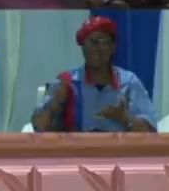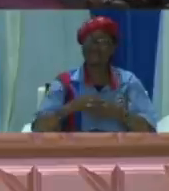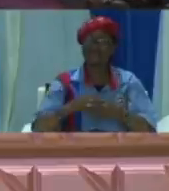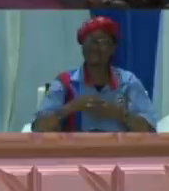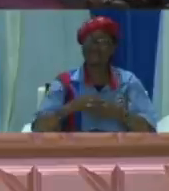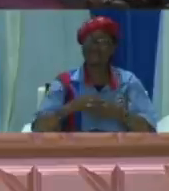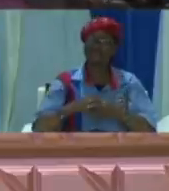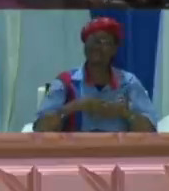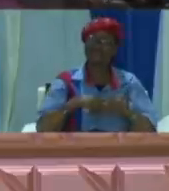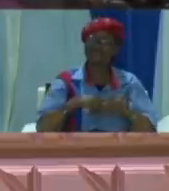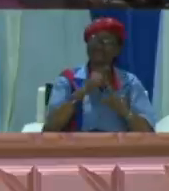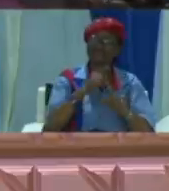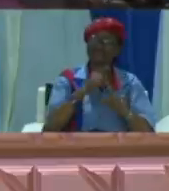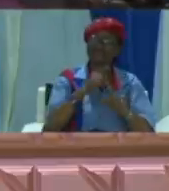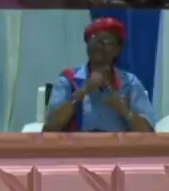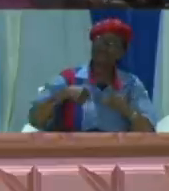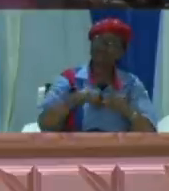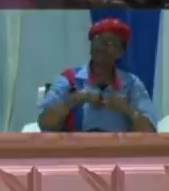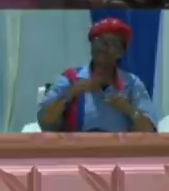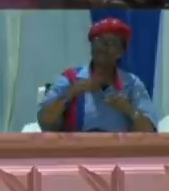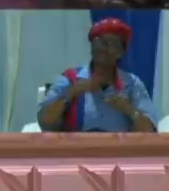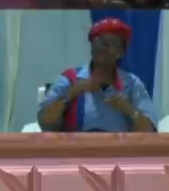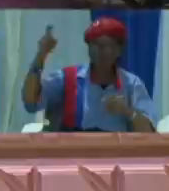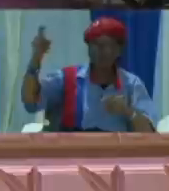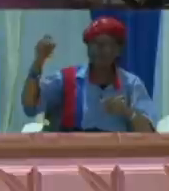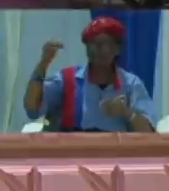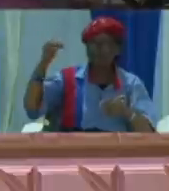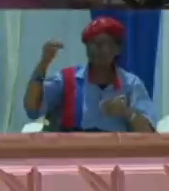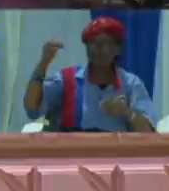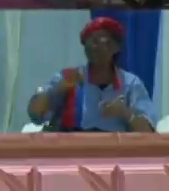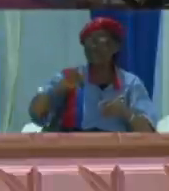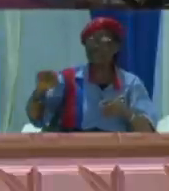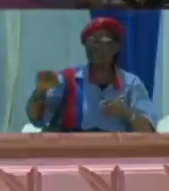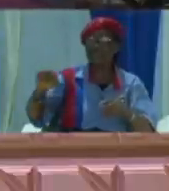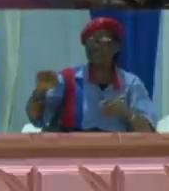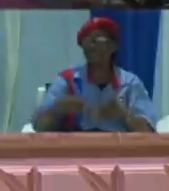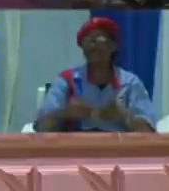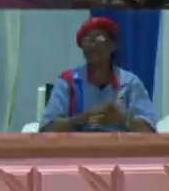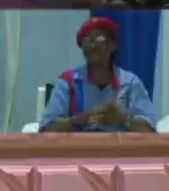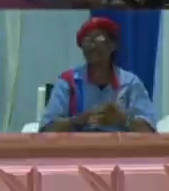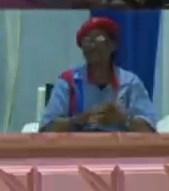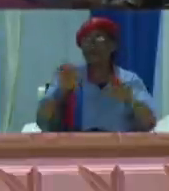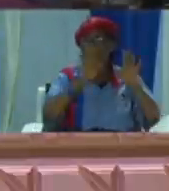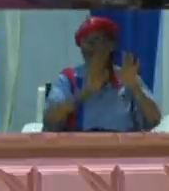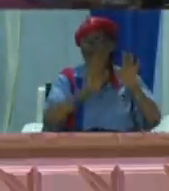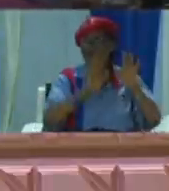When we dream of a new wave of glory, we